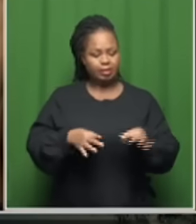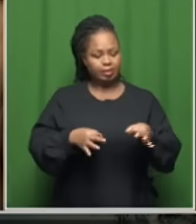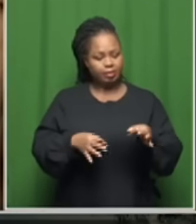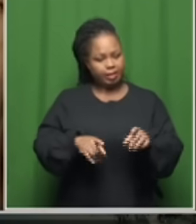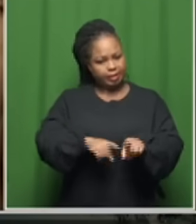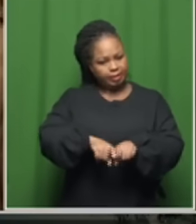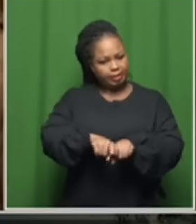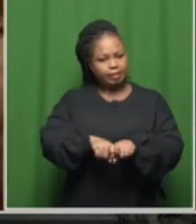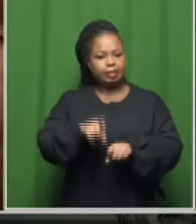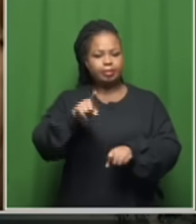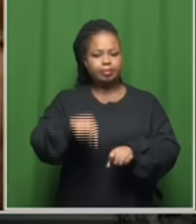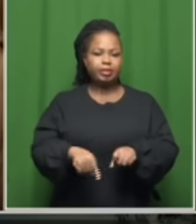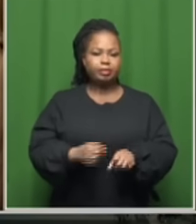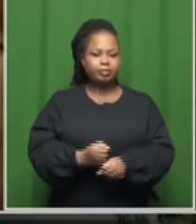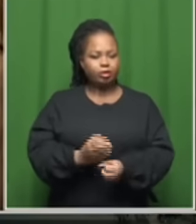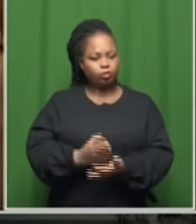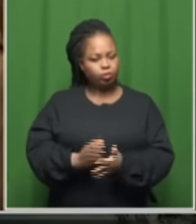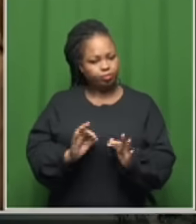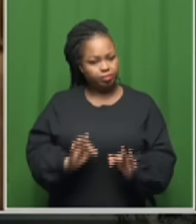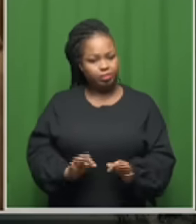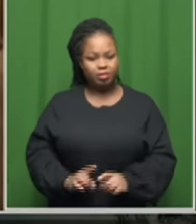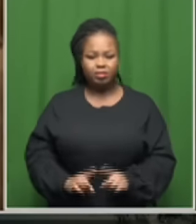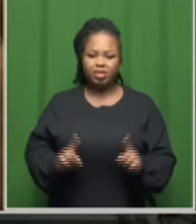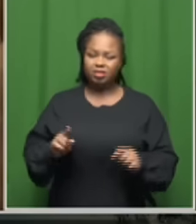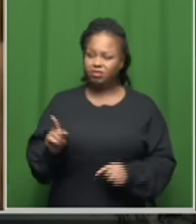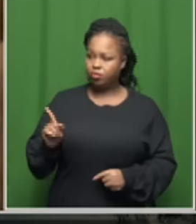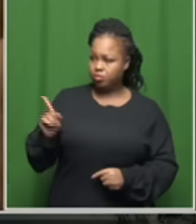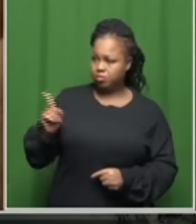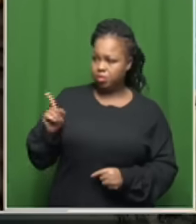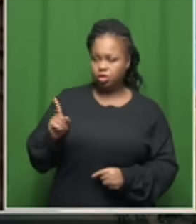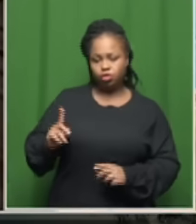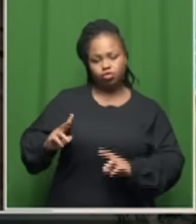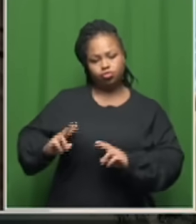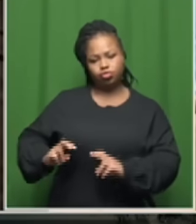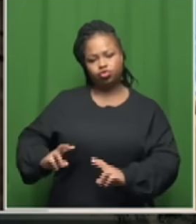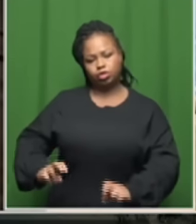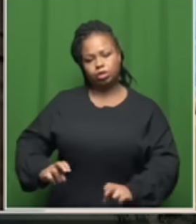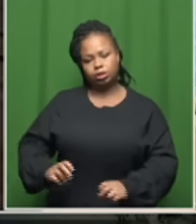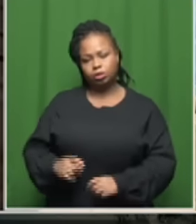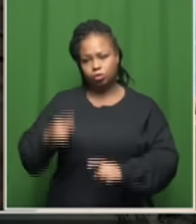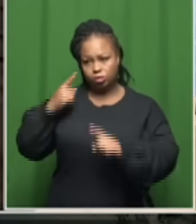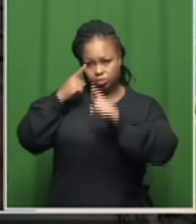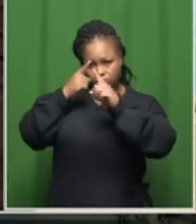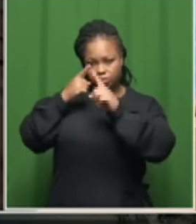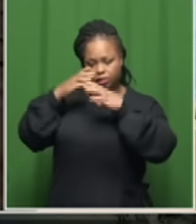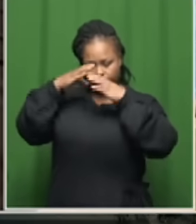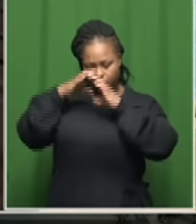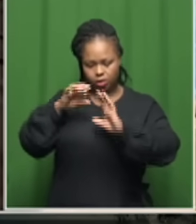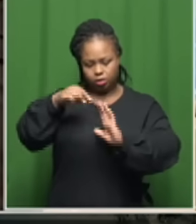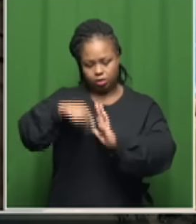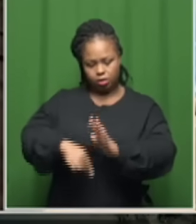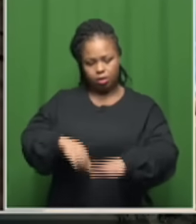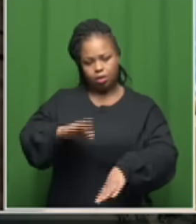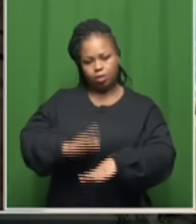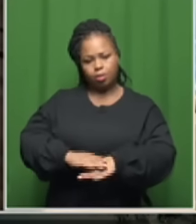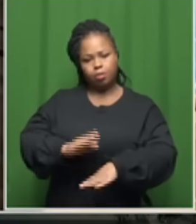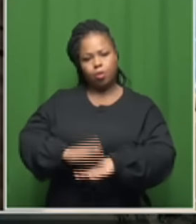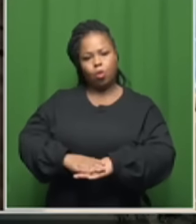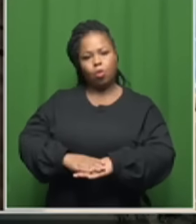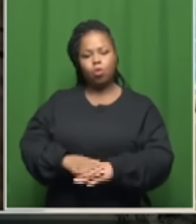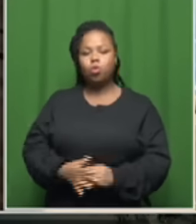they must be able to put it there. But from this research, our intention, more research must be done,